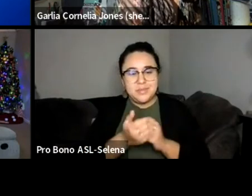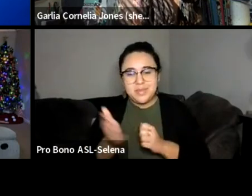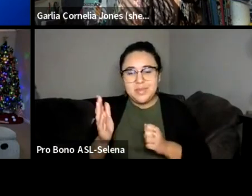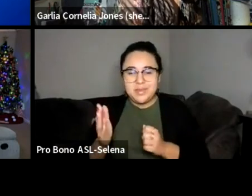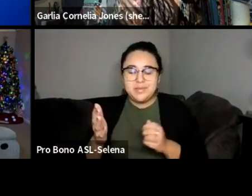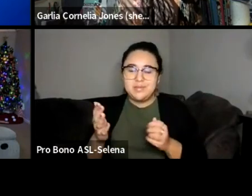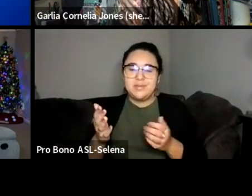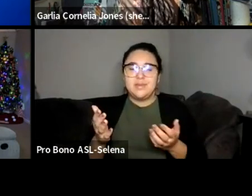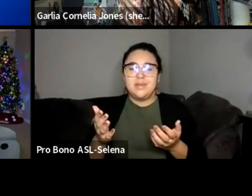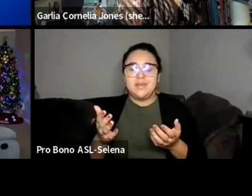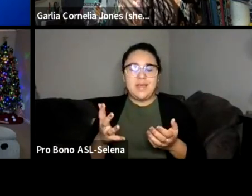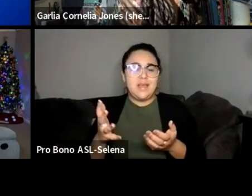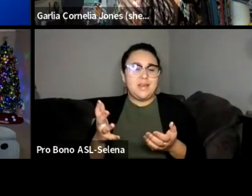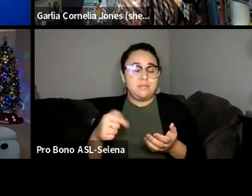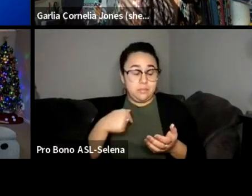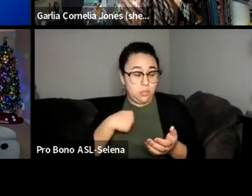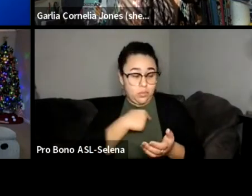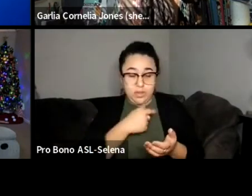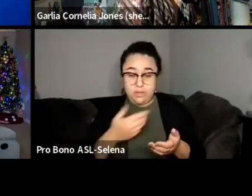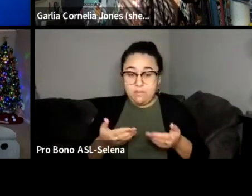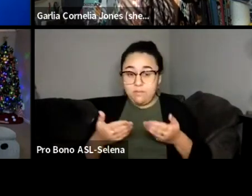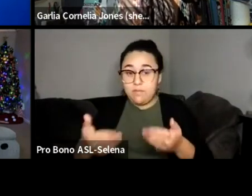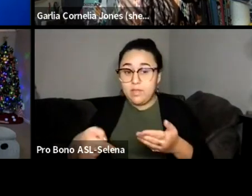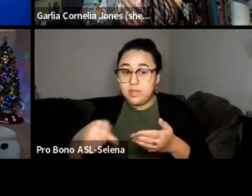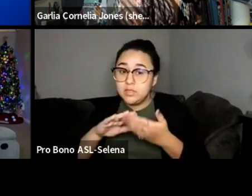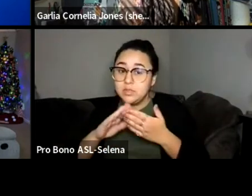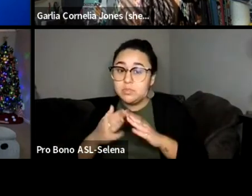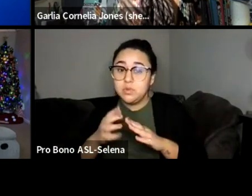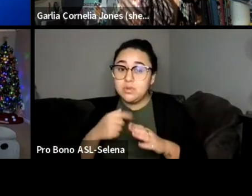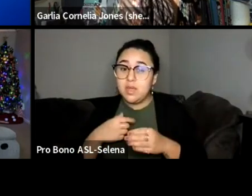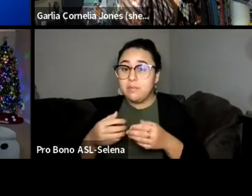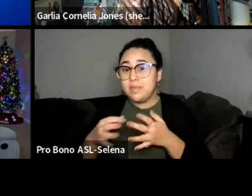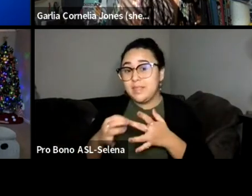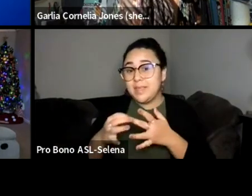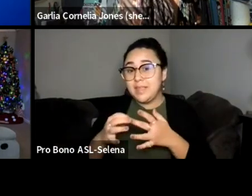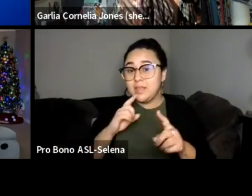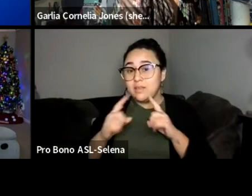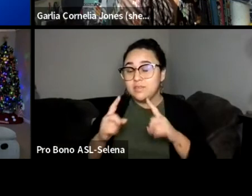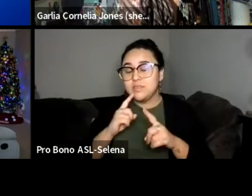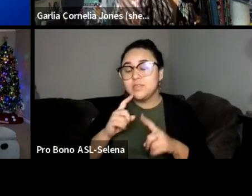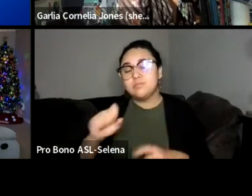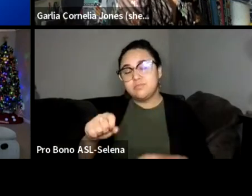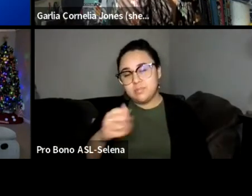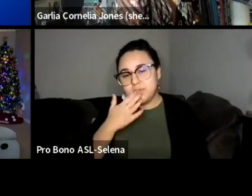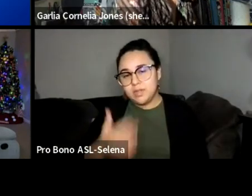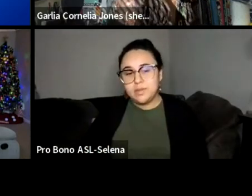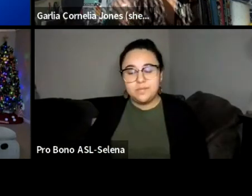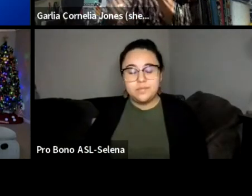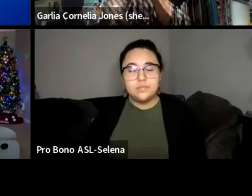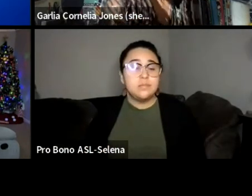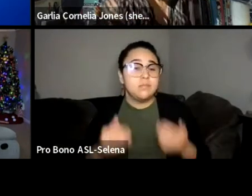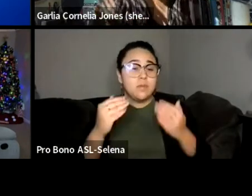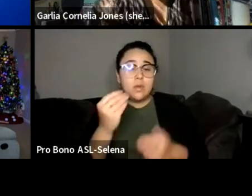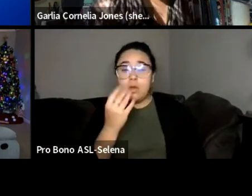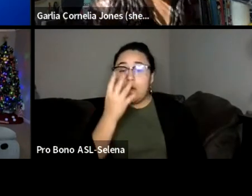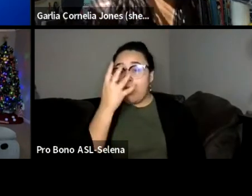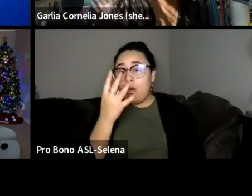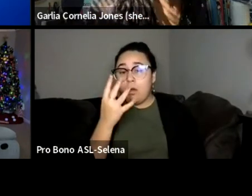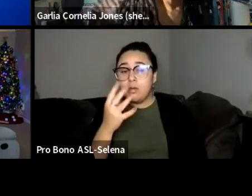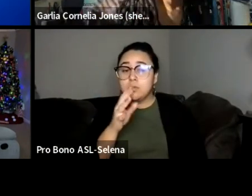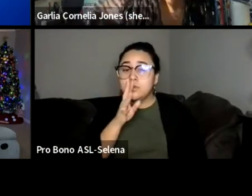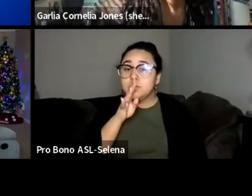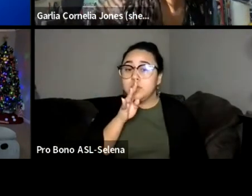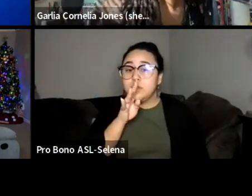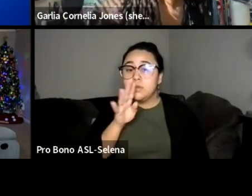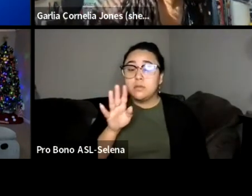invited into this community to facilitate a conversation like this. But please feel free to turn on your cameras and hop into